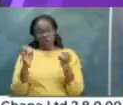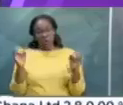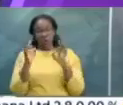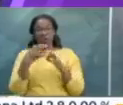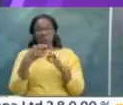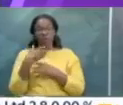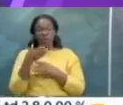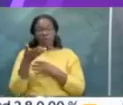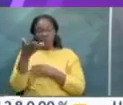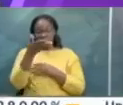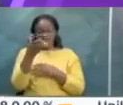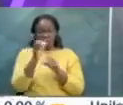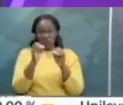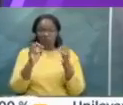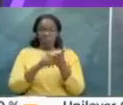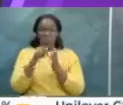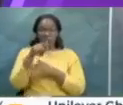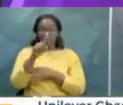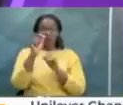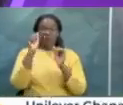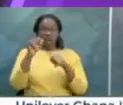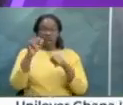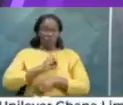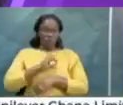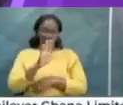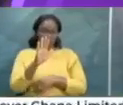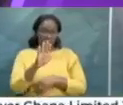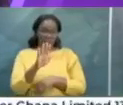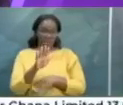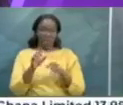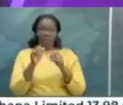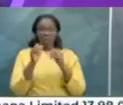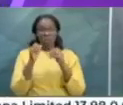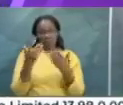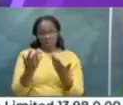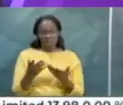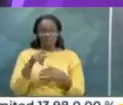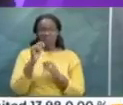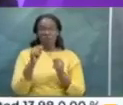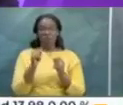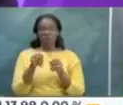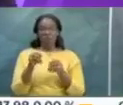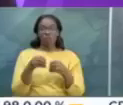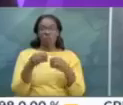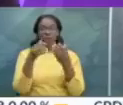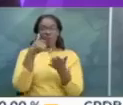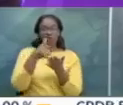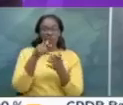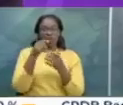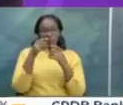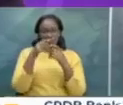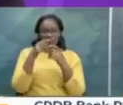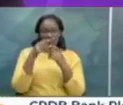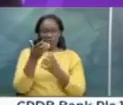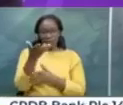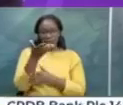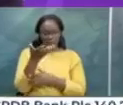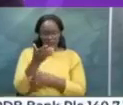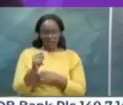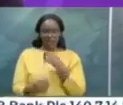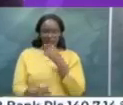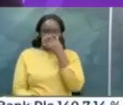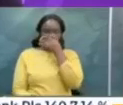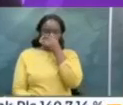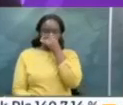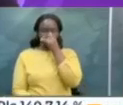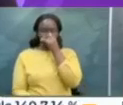the filter, means you can actually put a filter yourself. You know, it can actually come with the filter. Get it to it. Okay. Now,